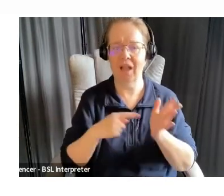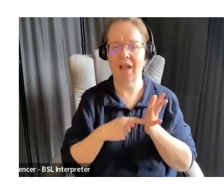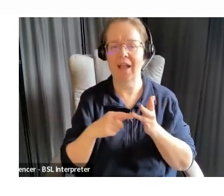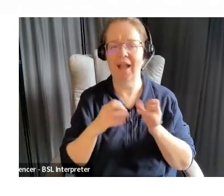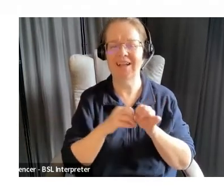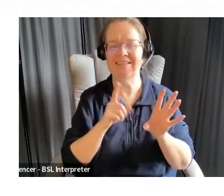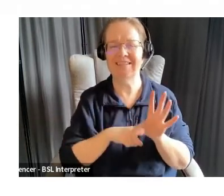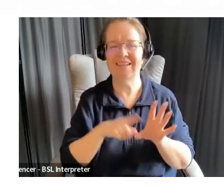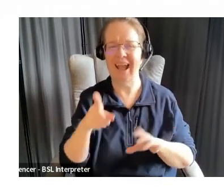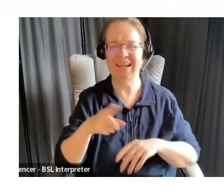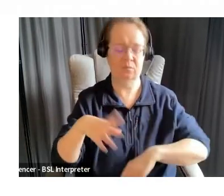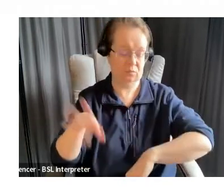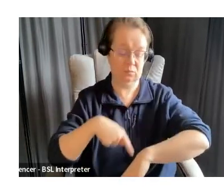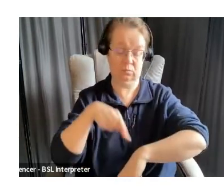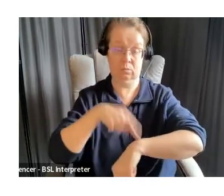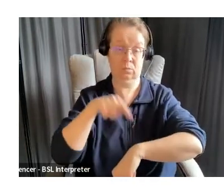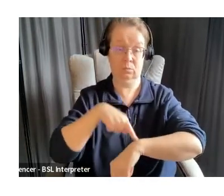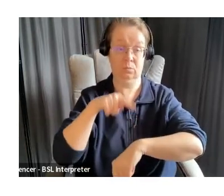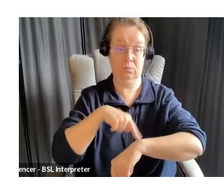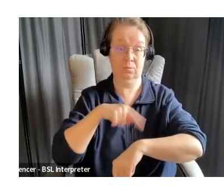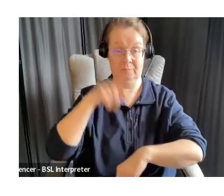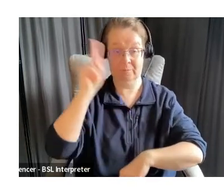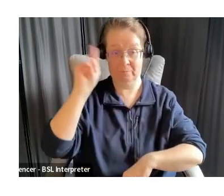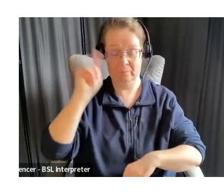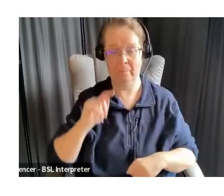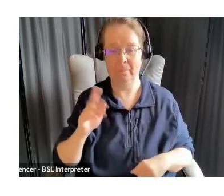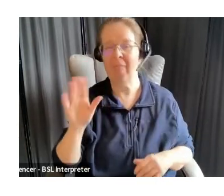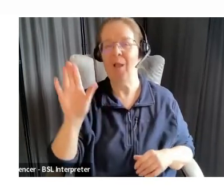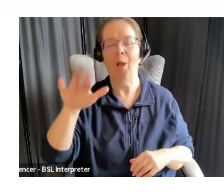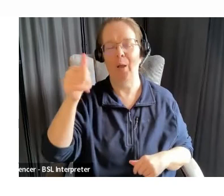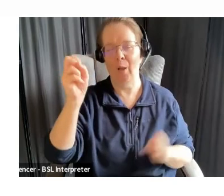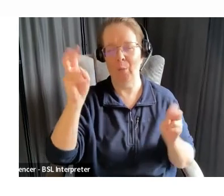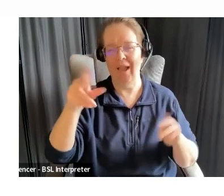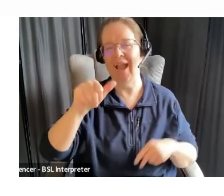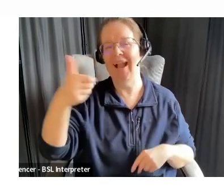keeping me on a very tight time schedule. Okay, so next slide.